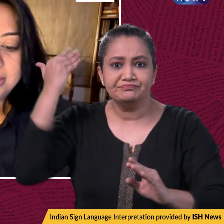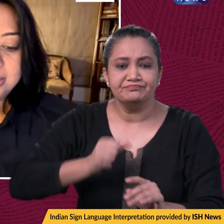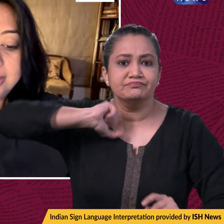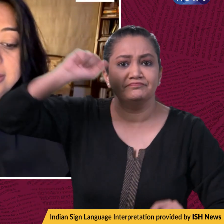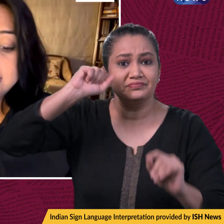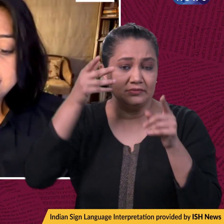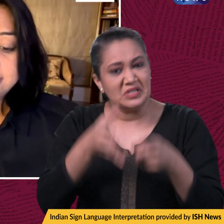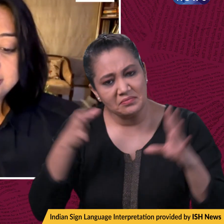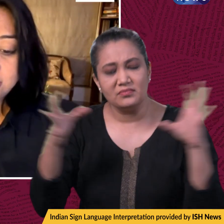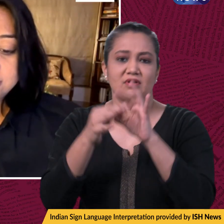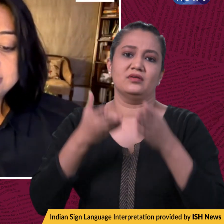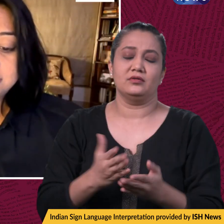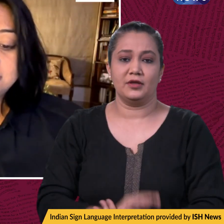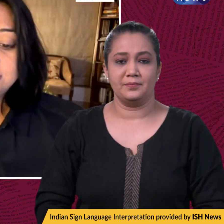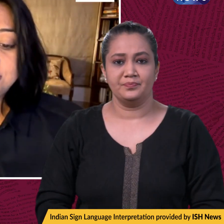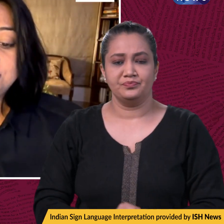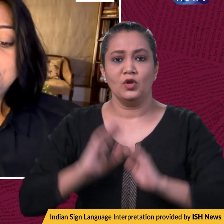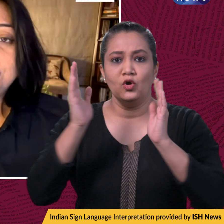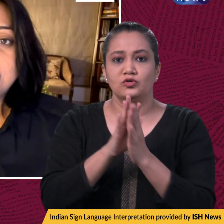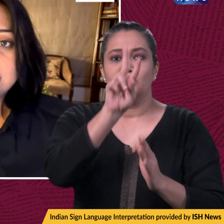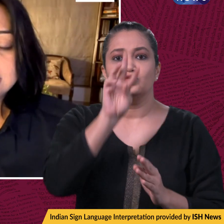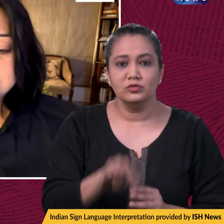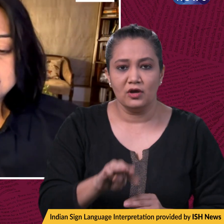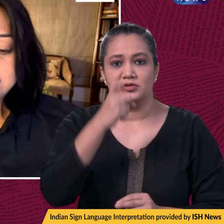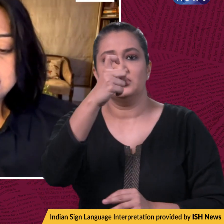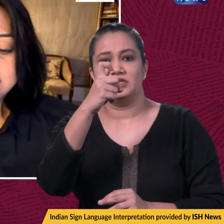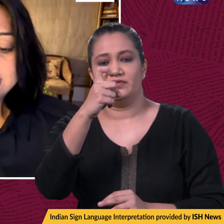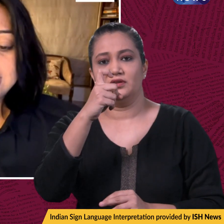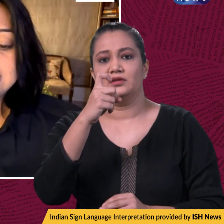year. He said that the losses amounted to